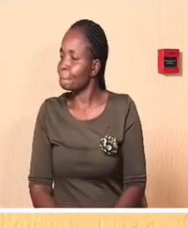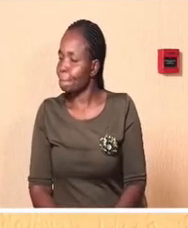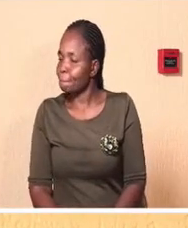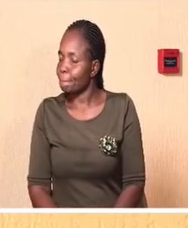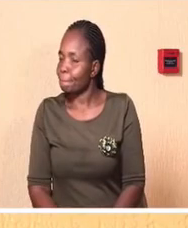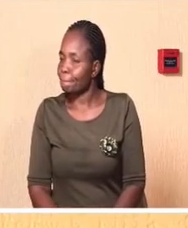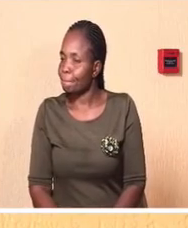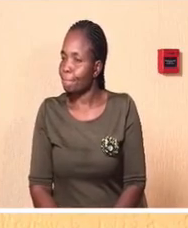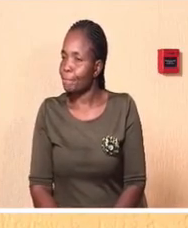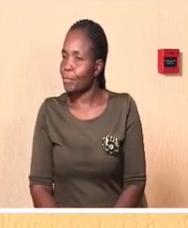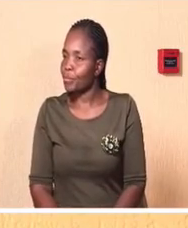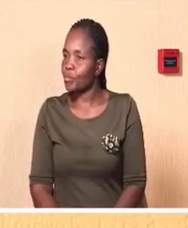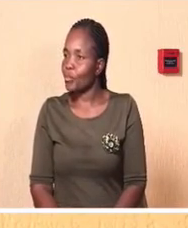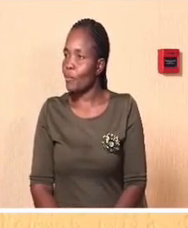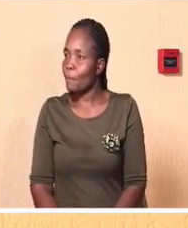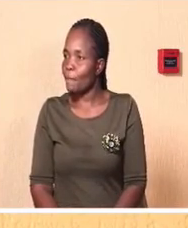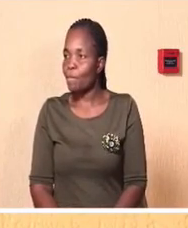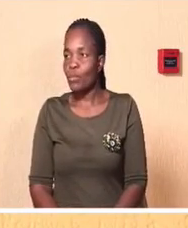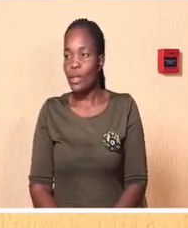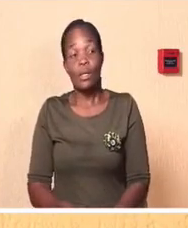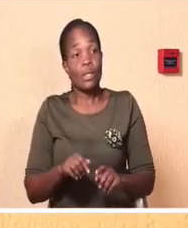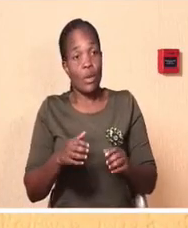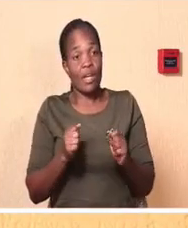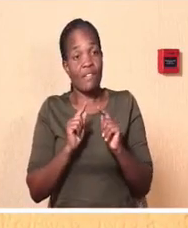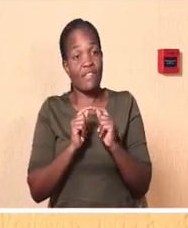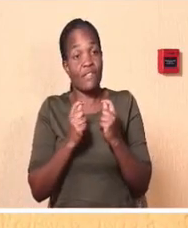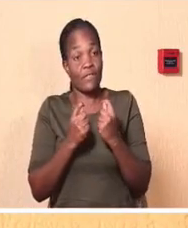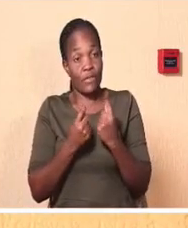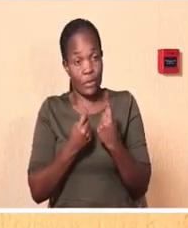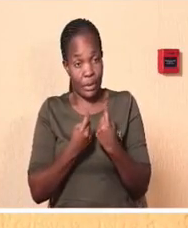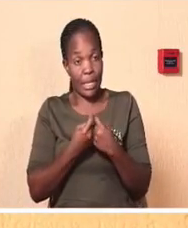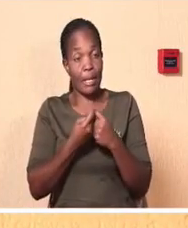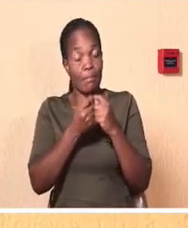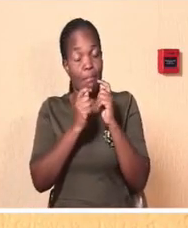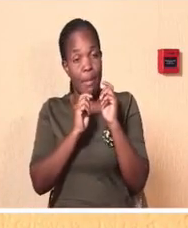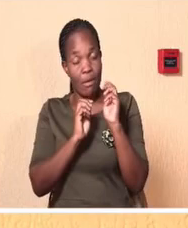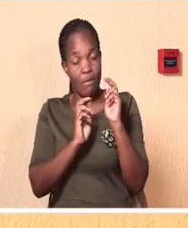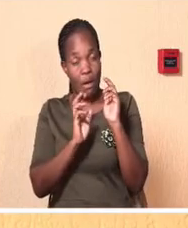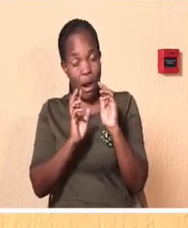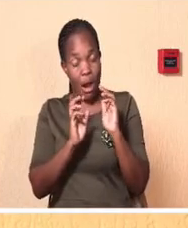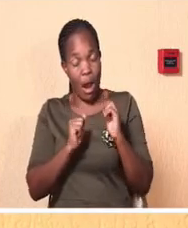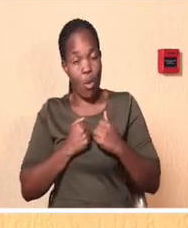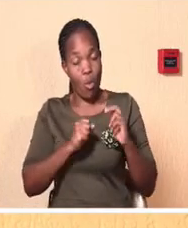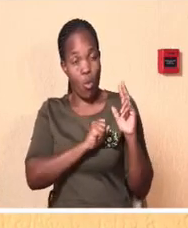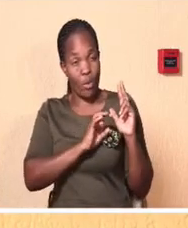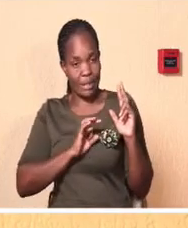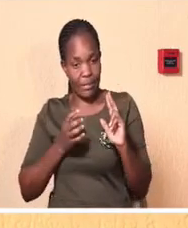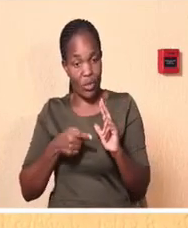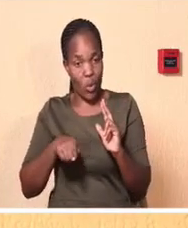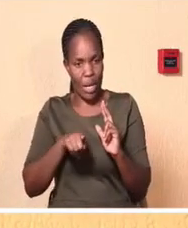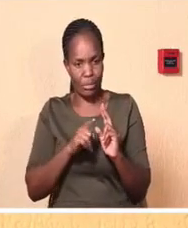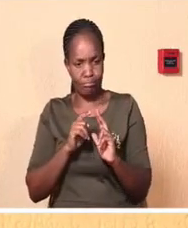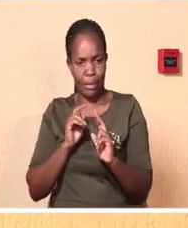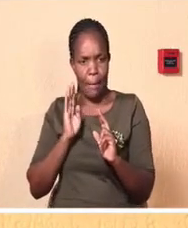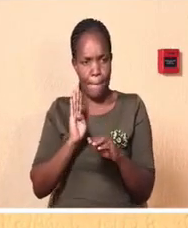question. So at the moment we have a team of our surveillance officers. So what they do is they get